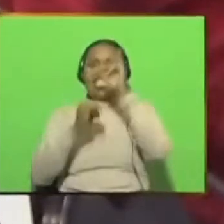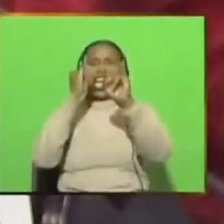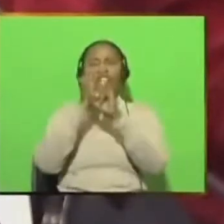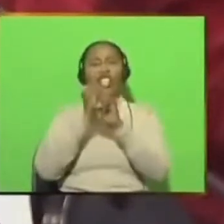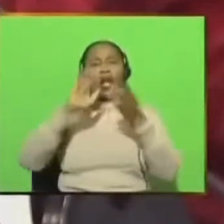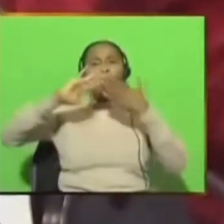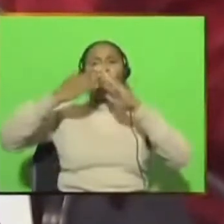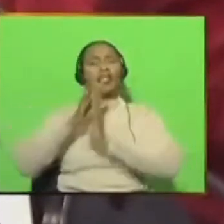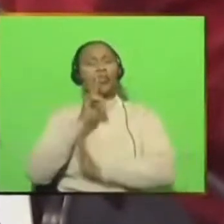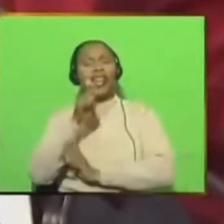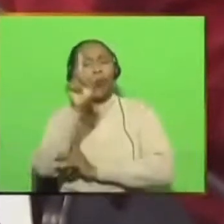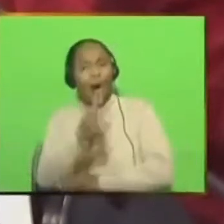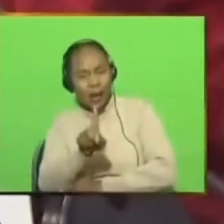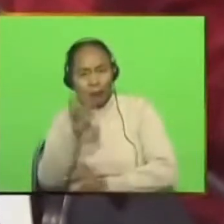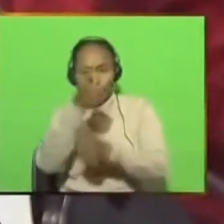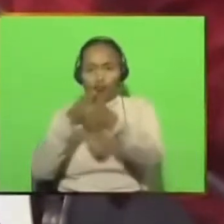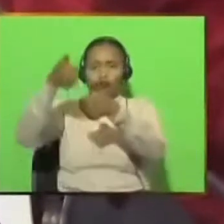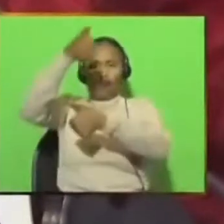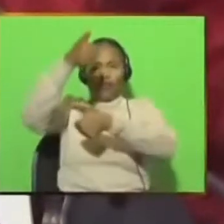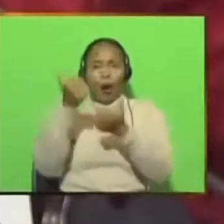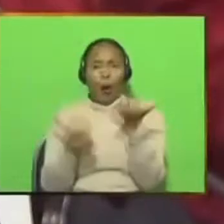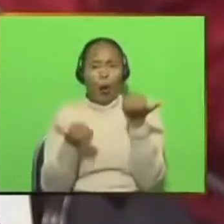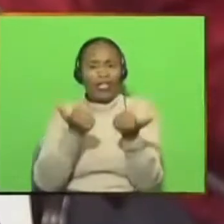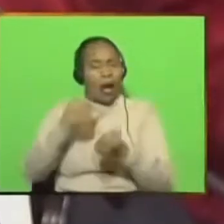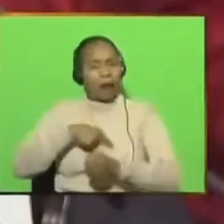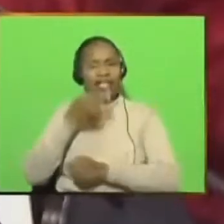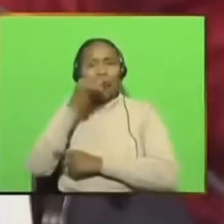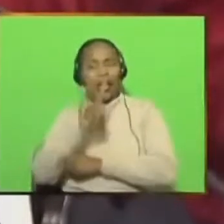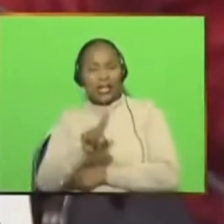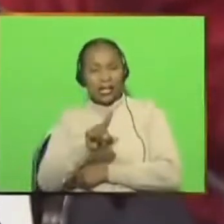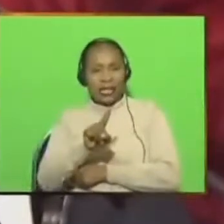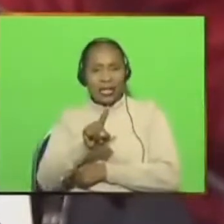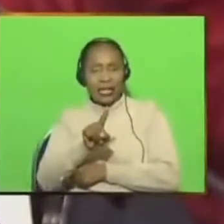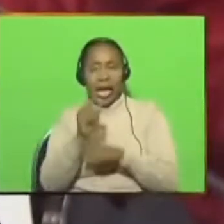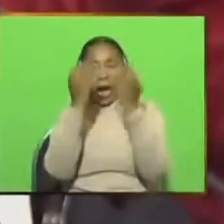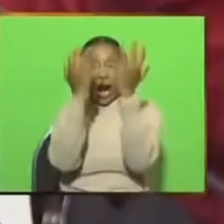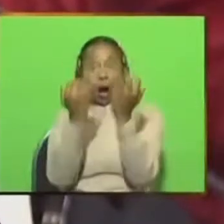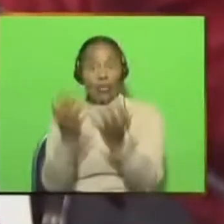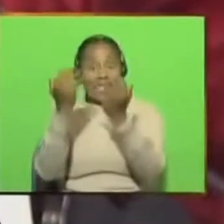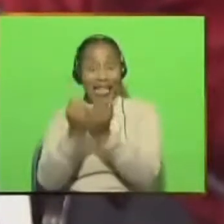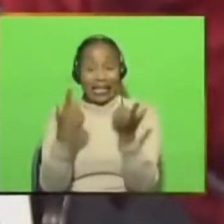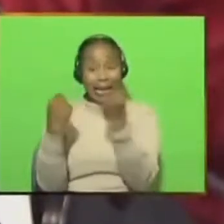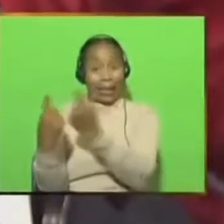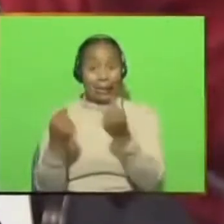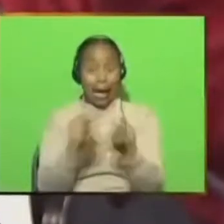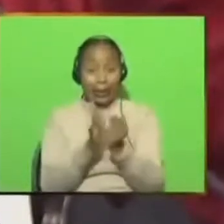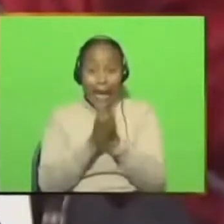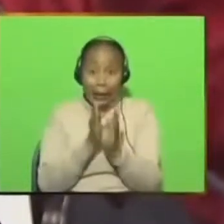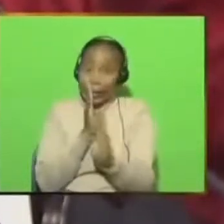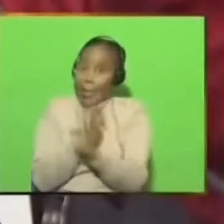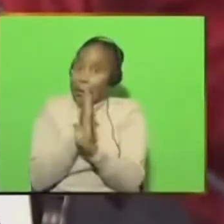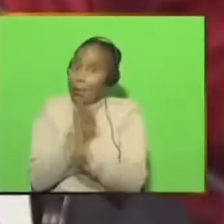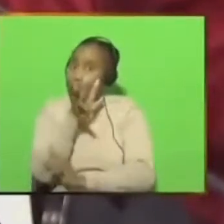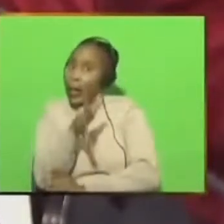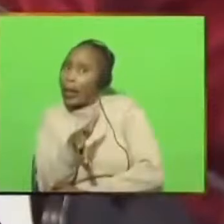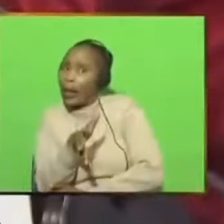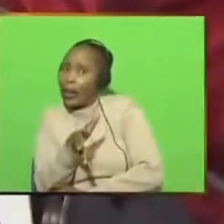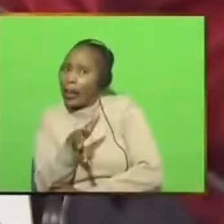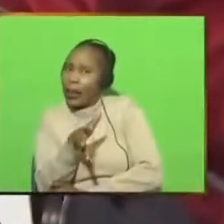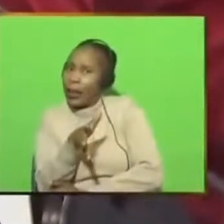that surely you agree it is undemocratic to say the counting cannot